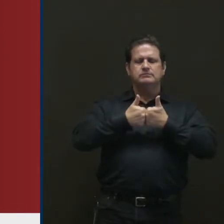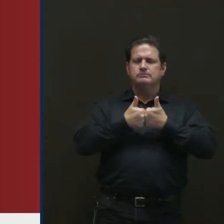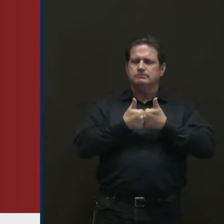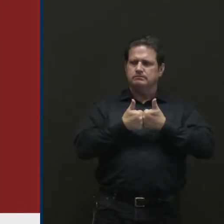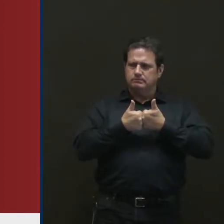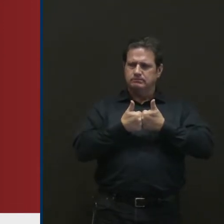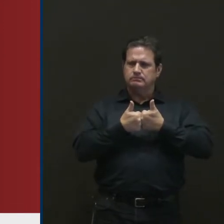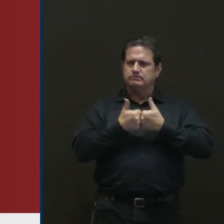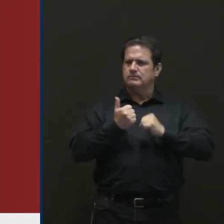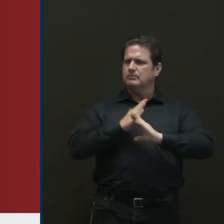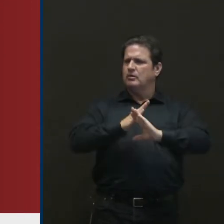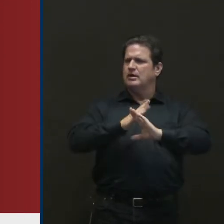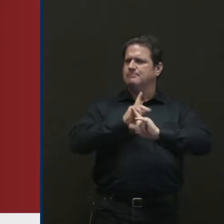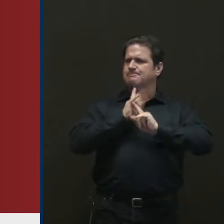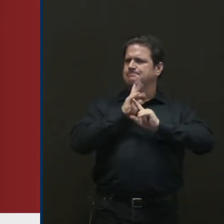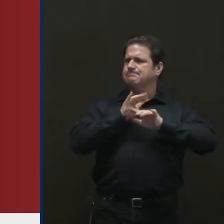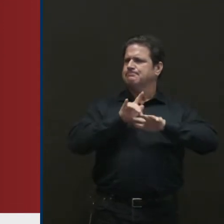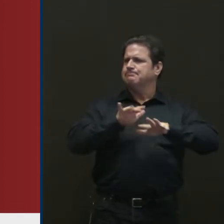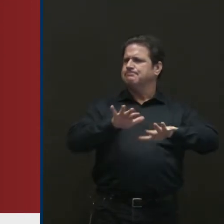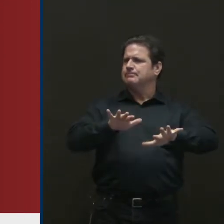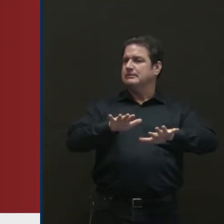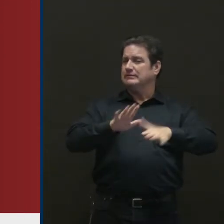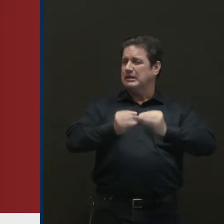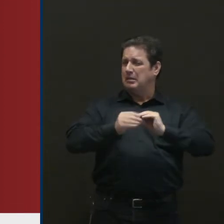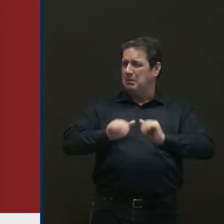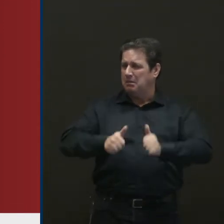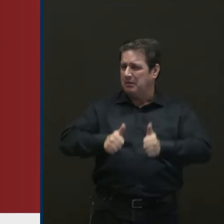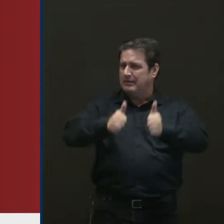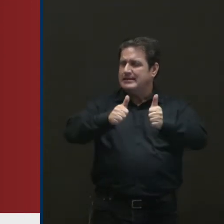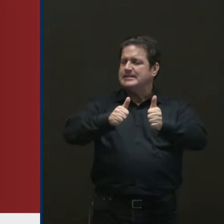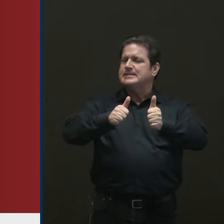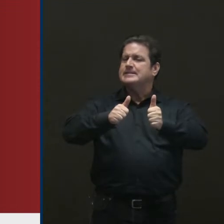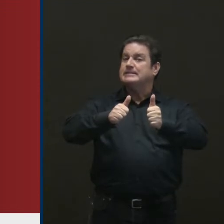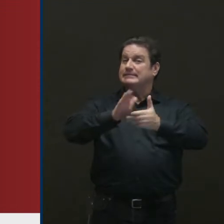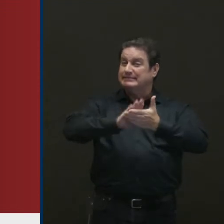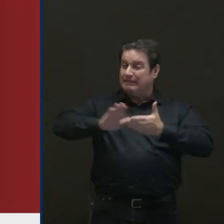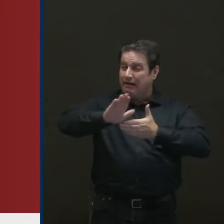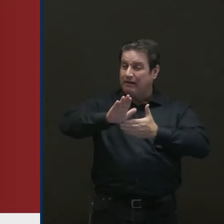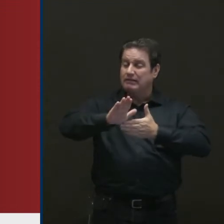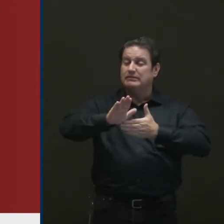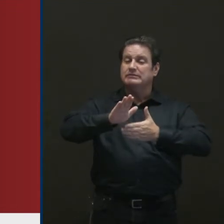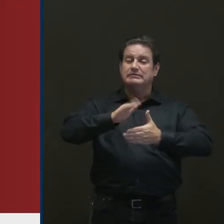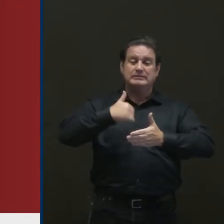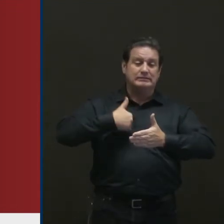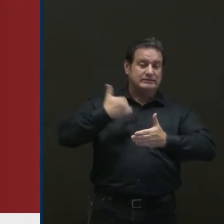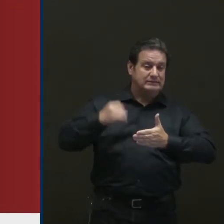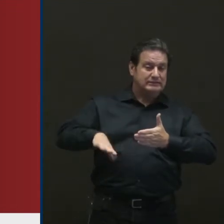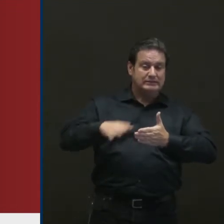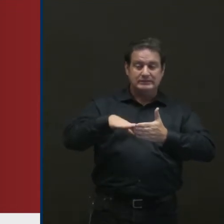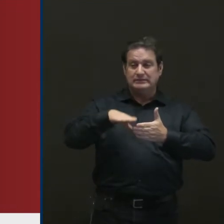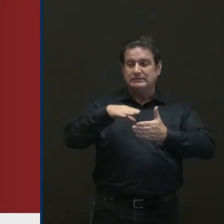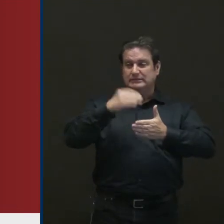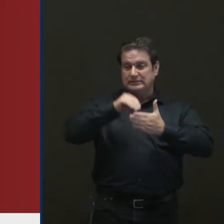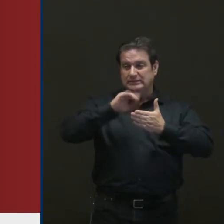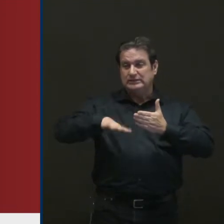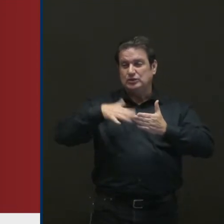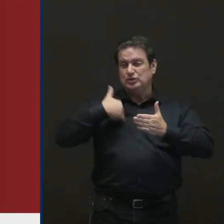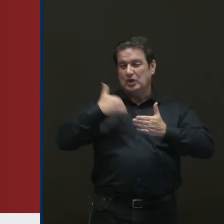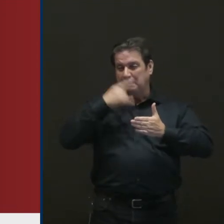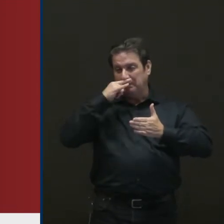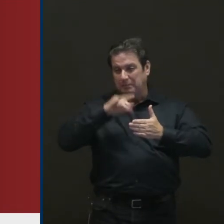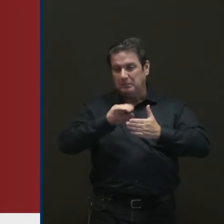to preventing the spread and the increased number of cases among college students, if you think about